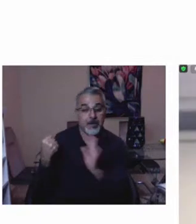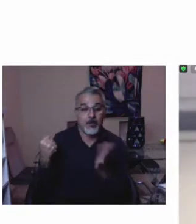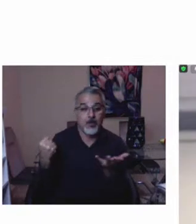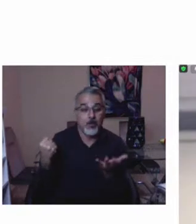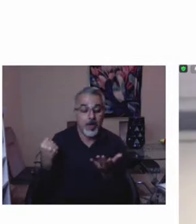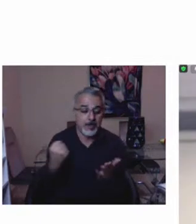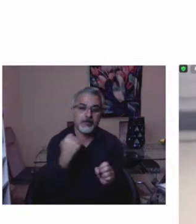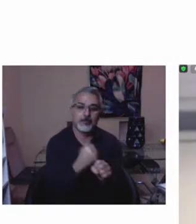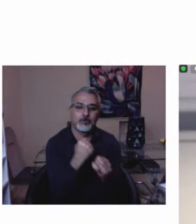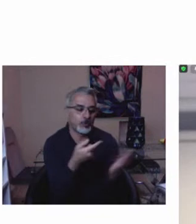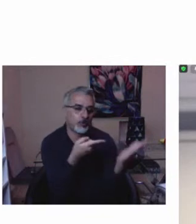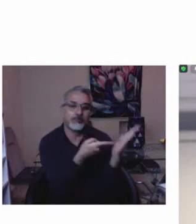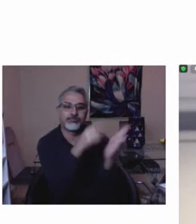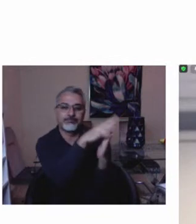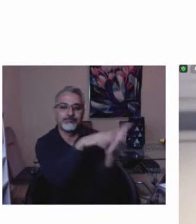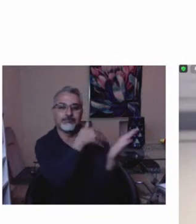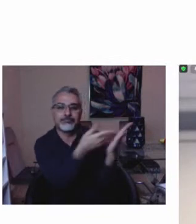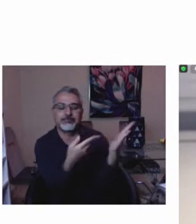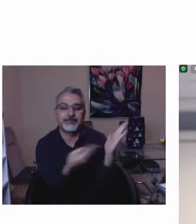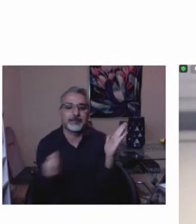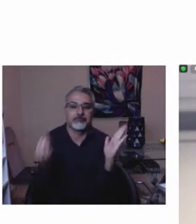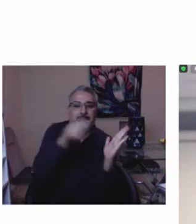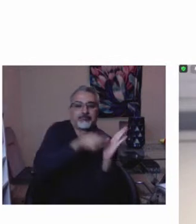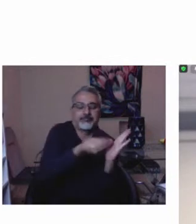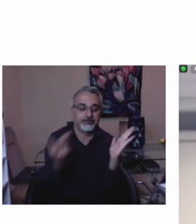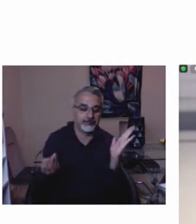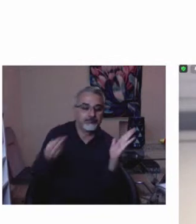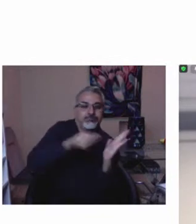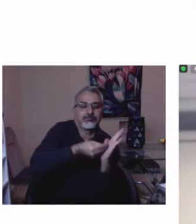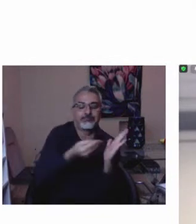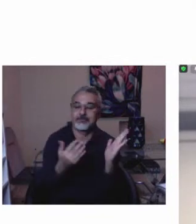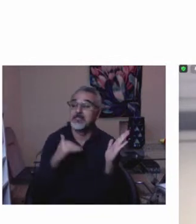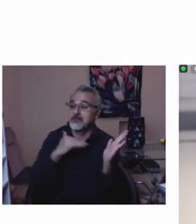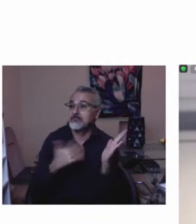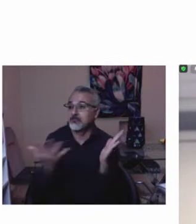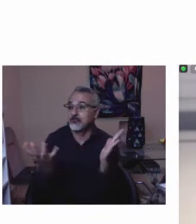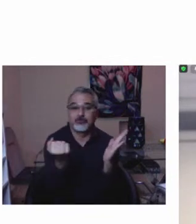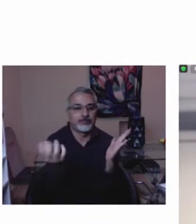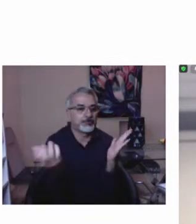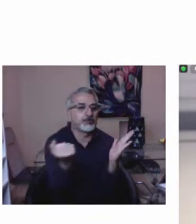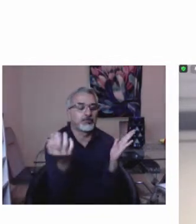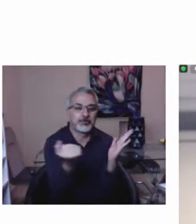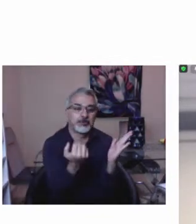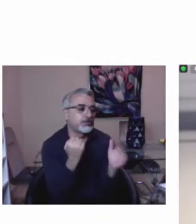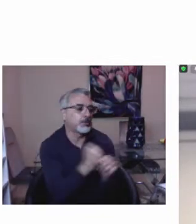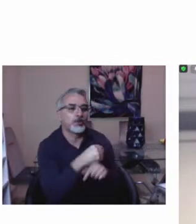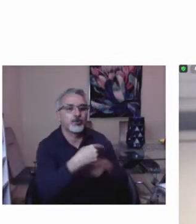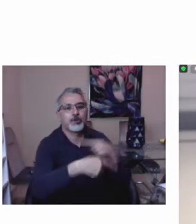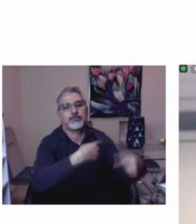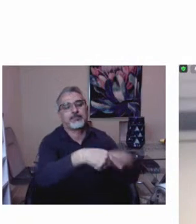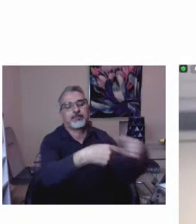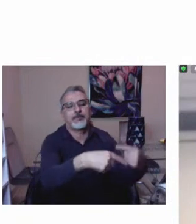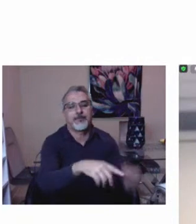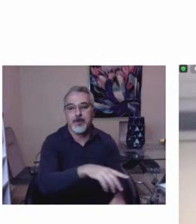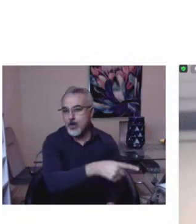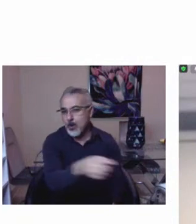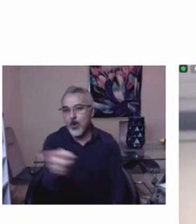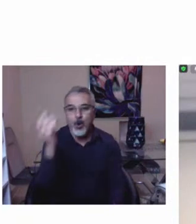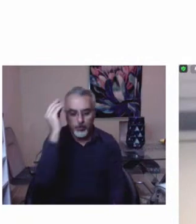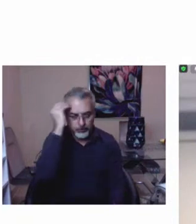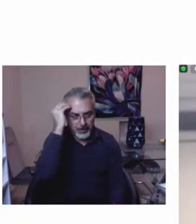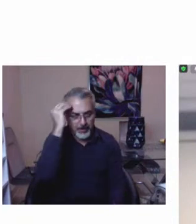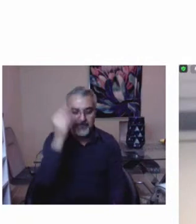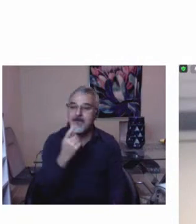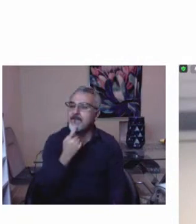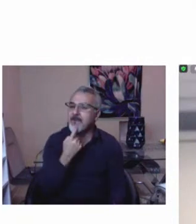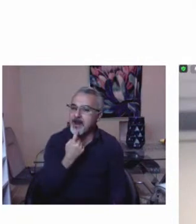need their commitments to take commitments with numbers. Finland and Nigeria were